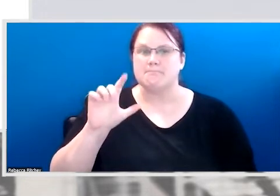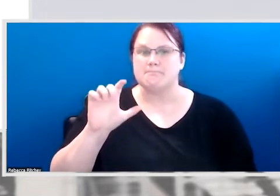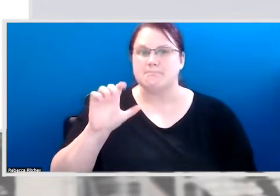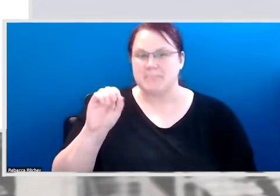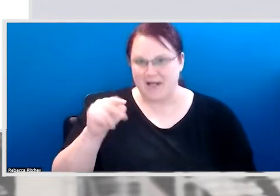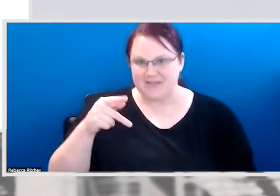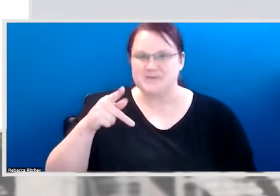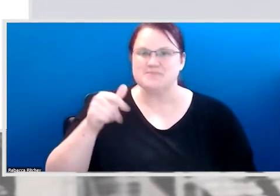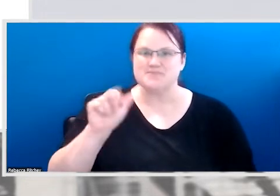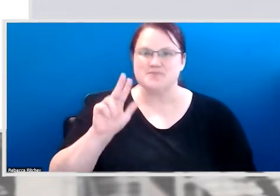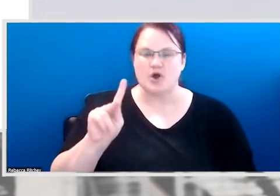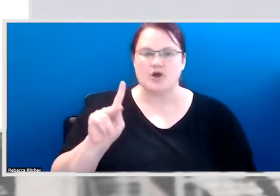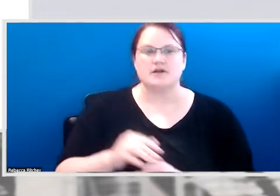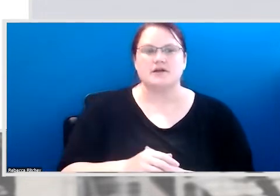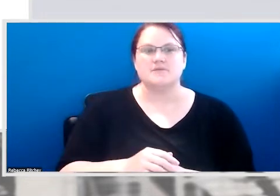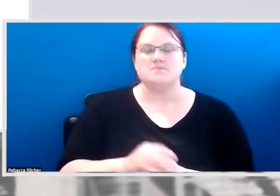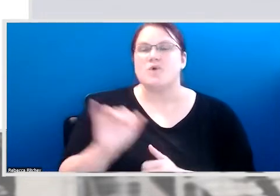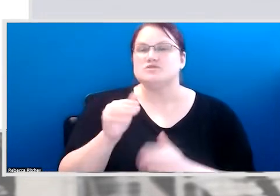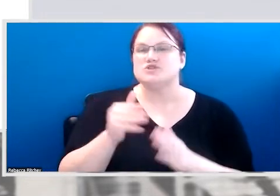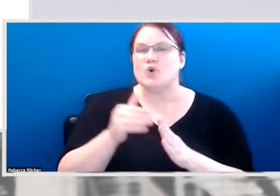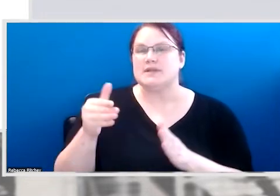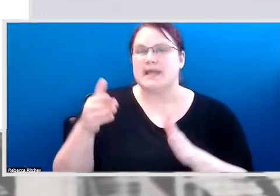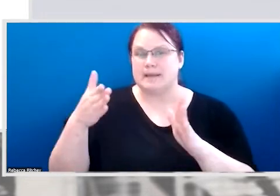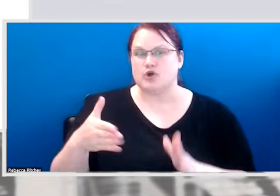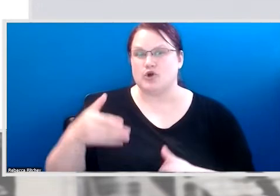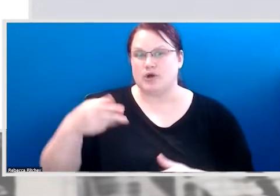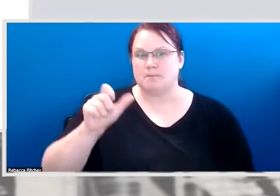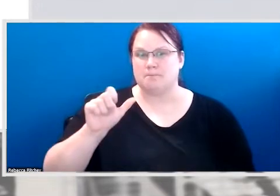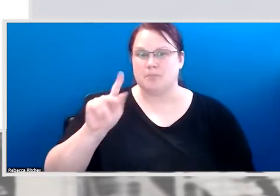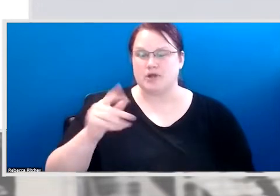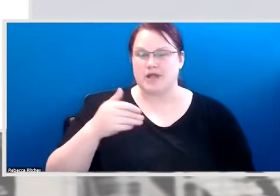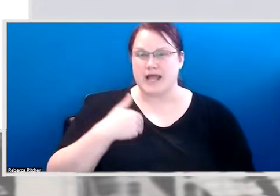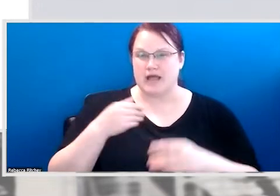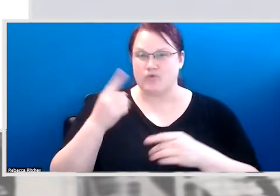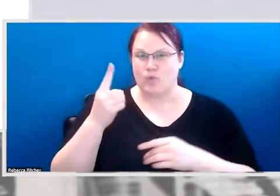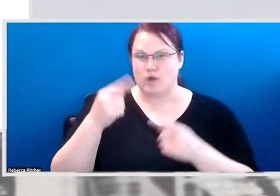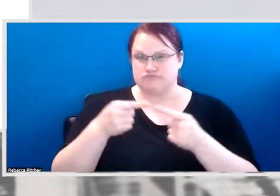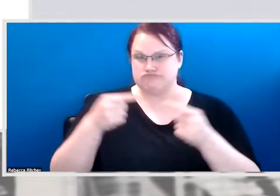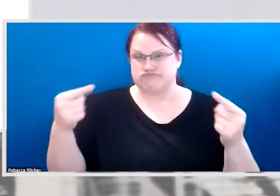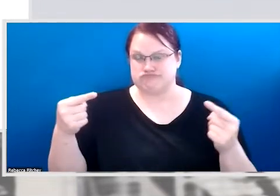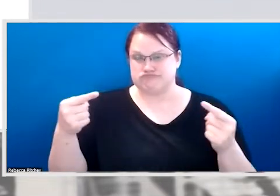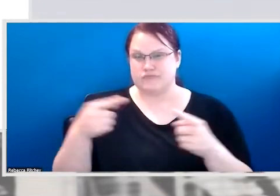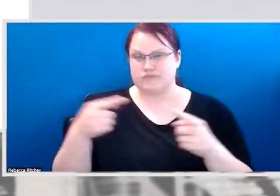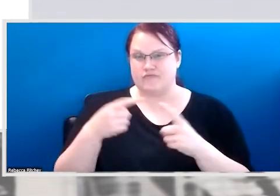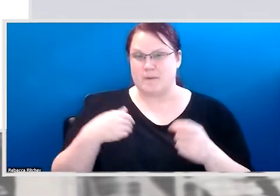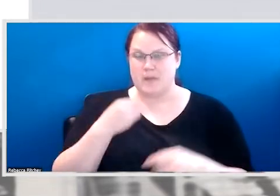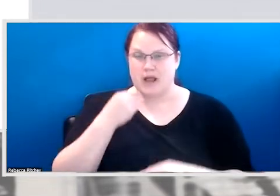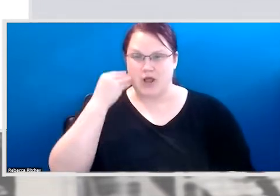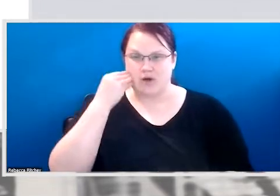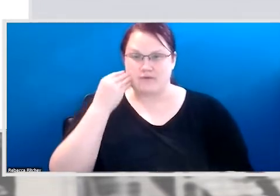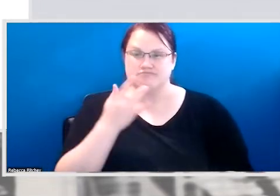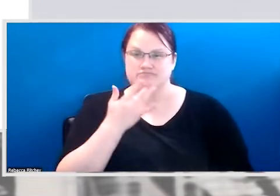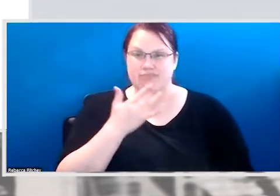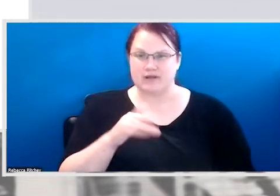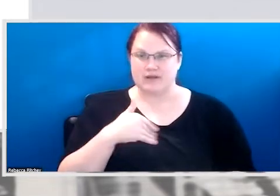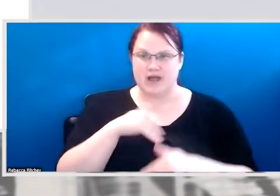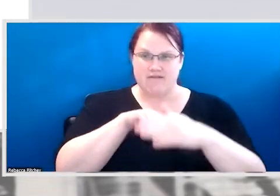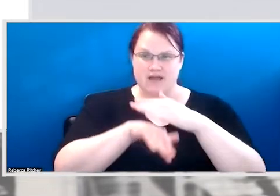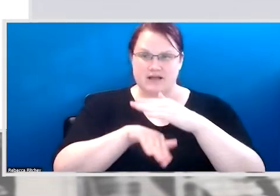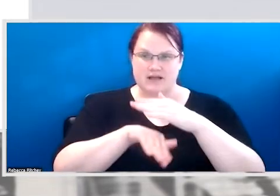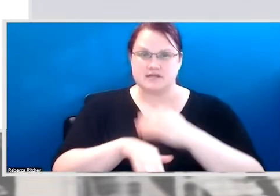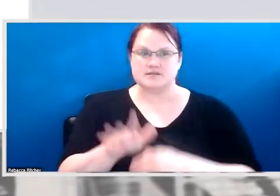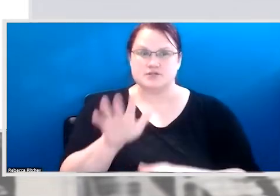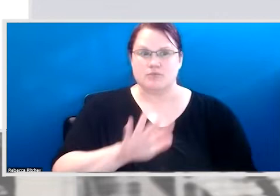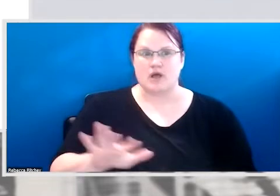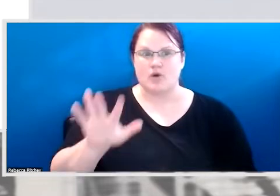Also, a lot of us just have neighborhood parks. I've got one across the street that I'm lucky to have access to. So there's 148 of those neighborhood parks spread out around the